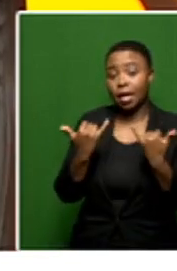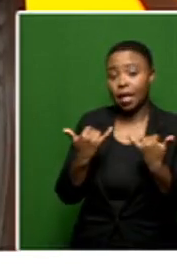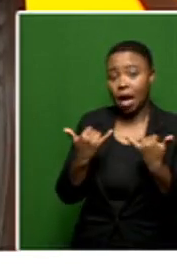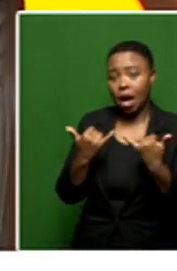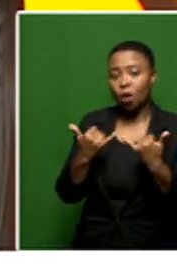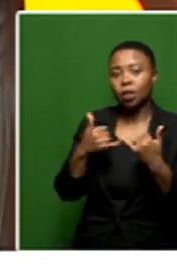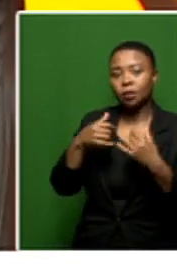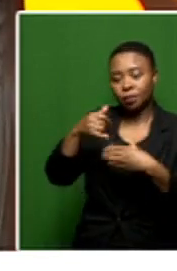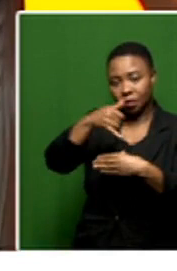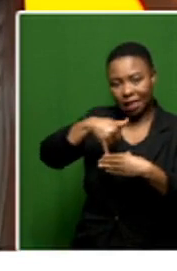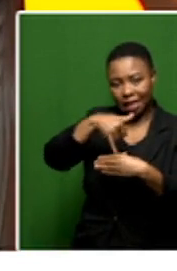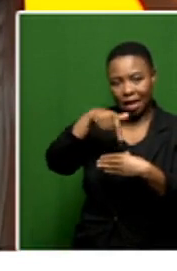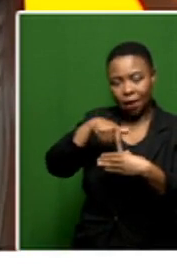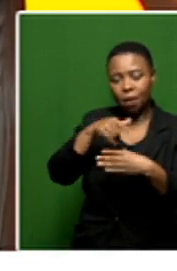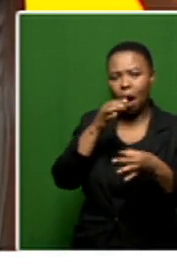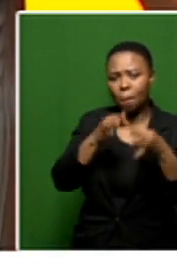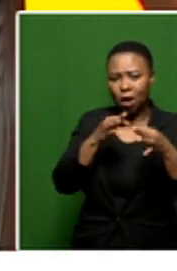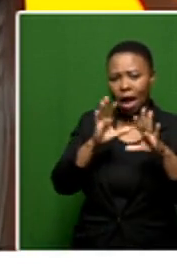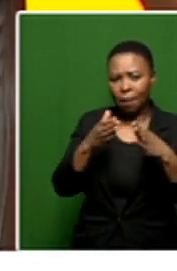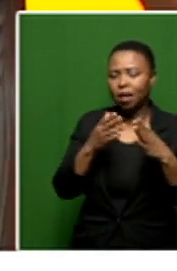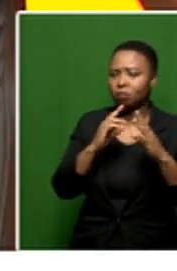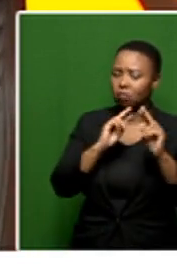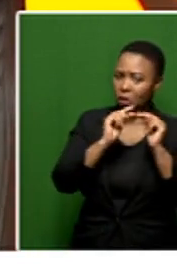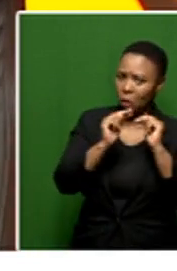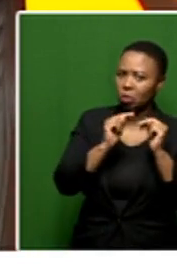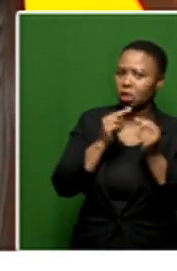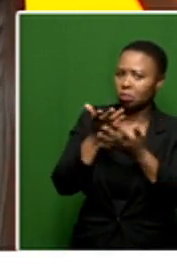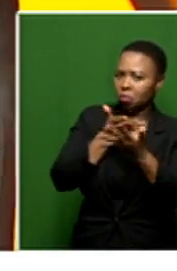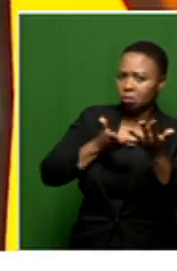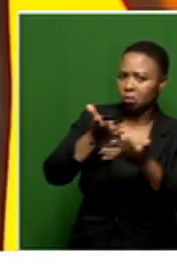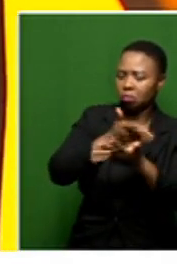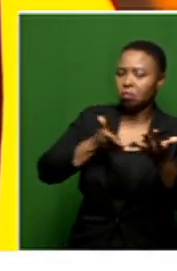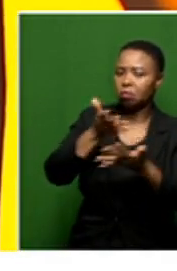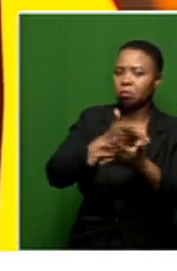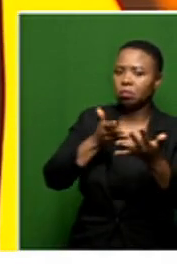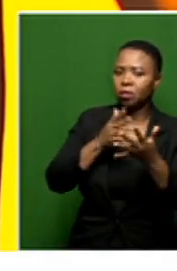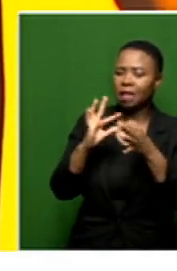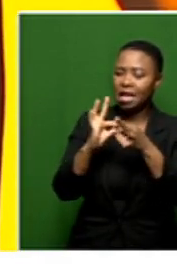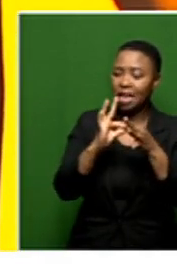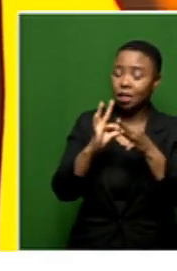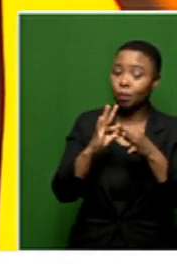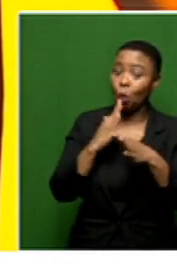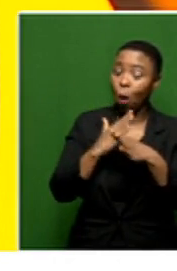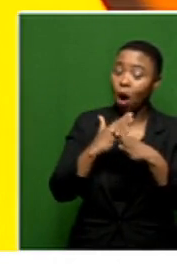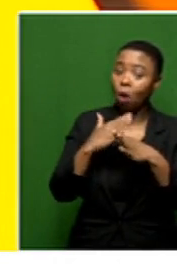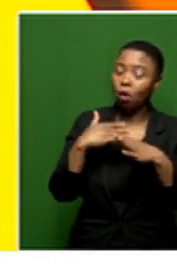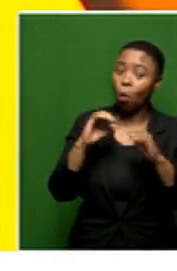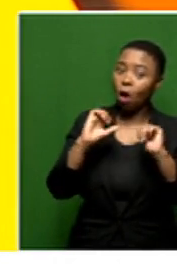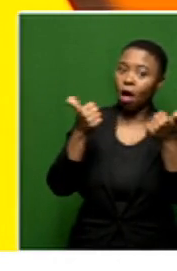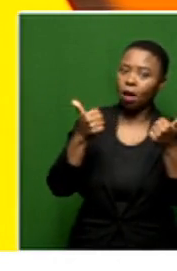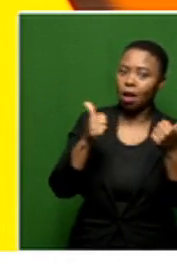it is possible that the political parties are already having conversation about how they can make the relationship work. But in the long